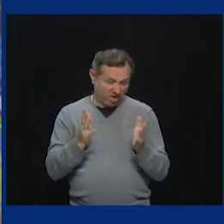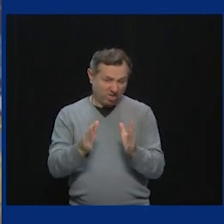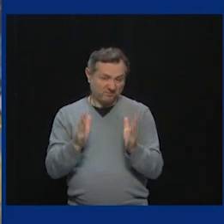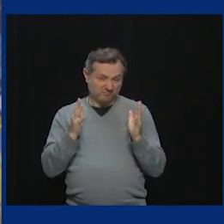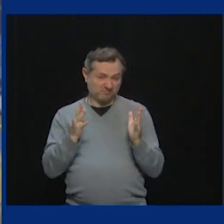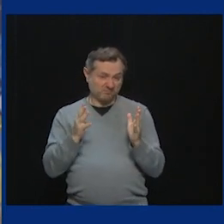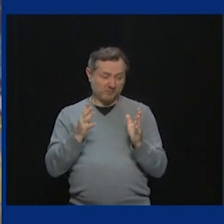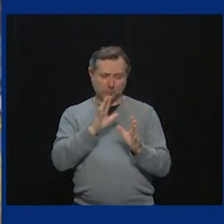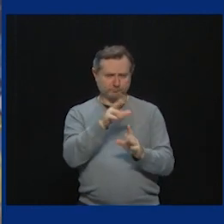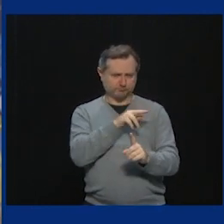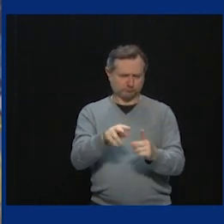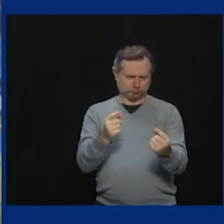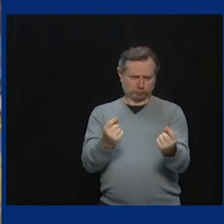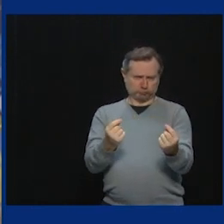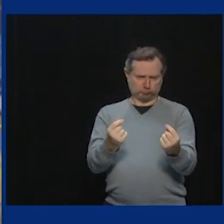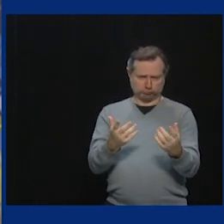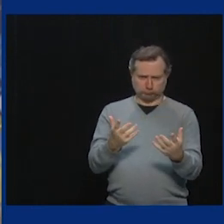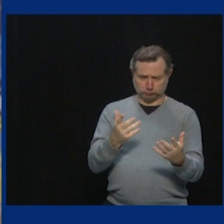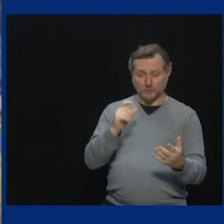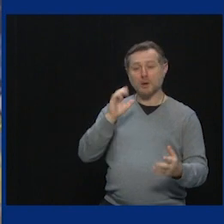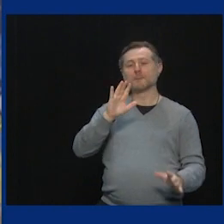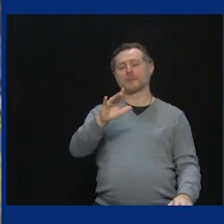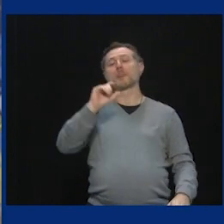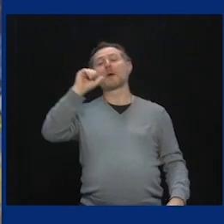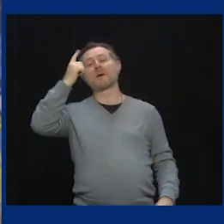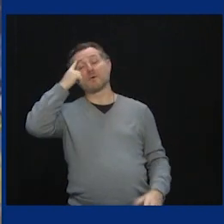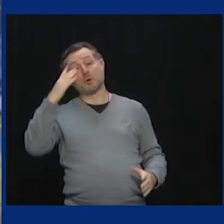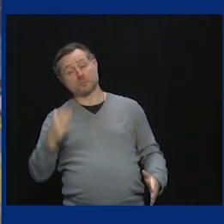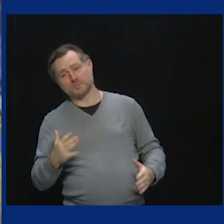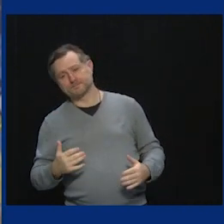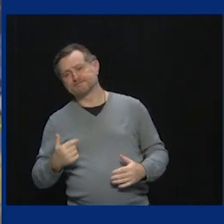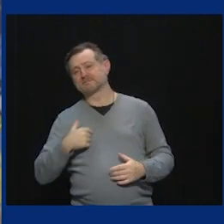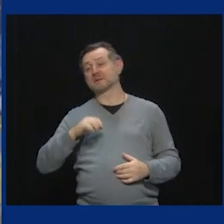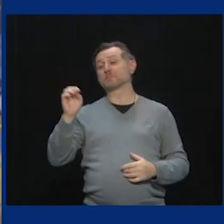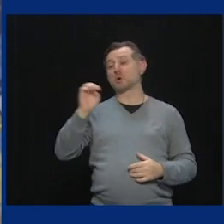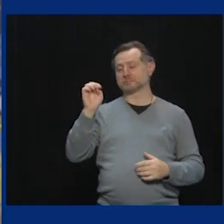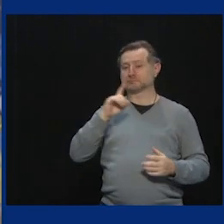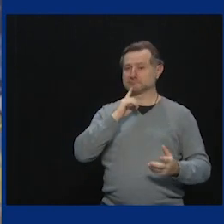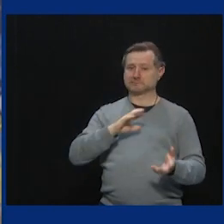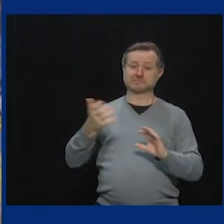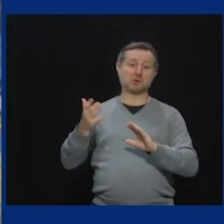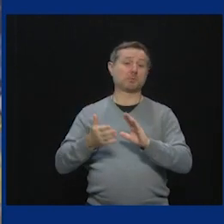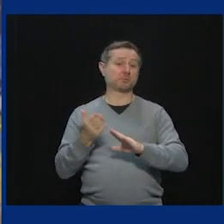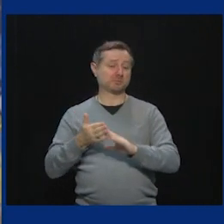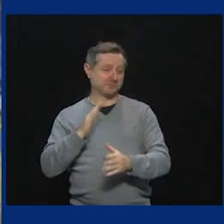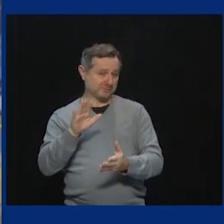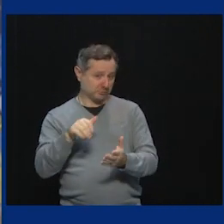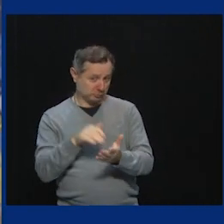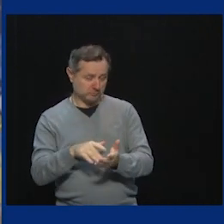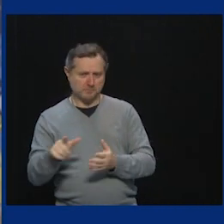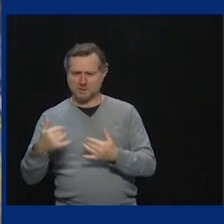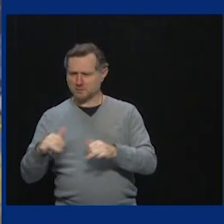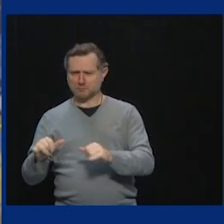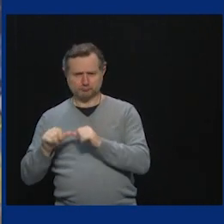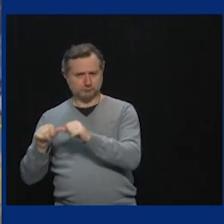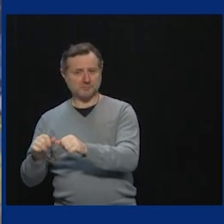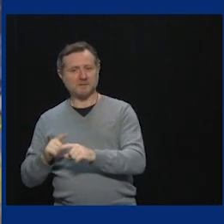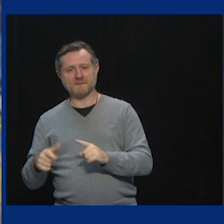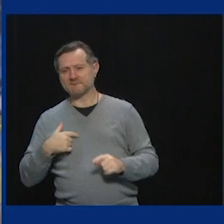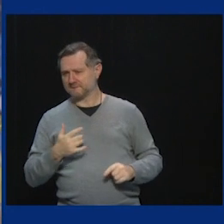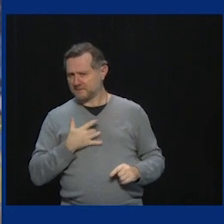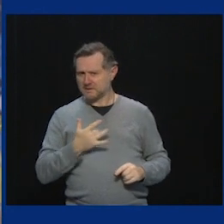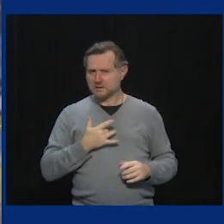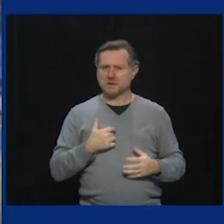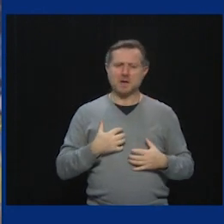keeping the operations center standing, because you're absolutely correct. And when we do win in court, and I feel very confident of our ability to